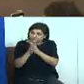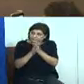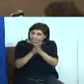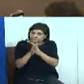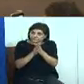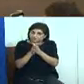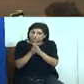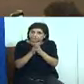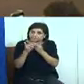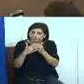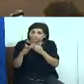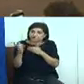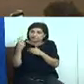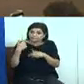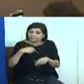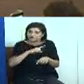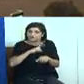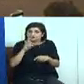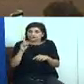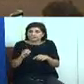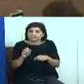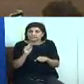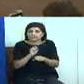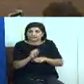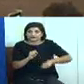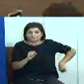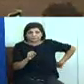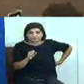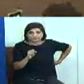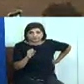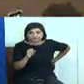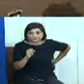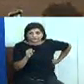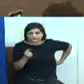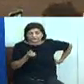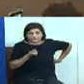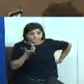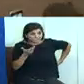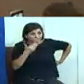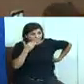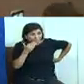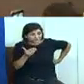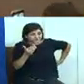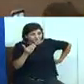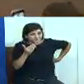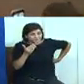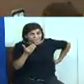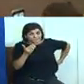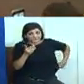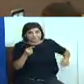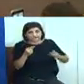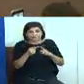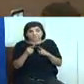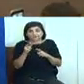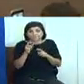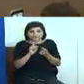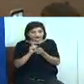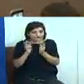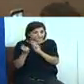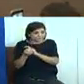work that God has called us to do. Let's express our thanks to the transition team.